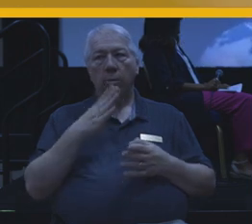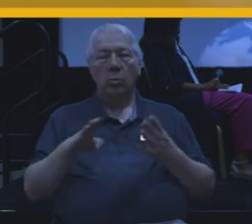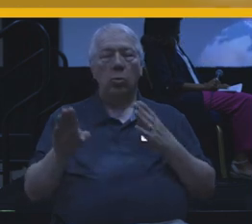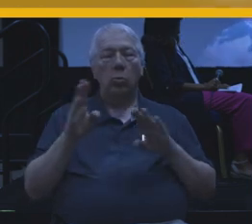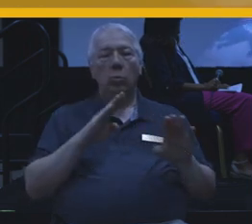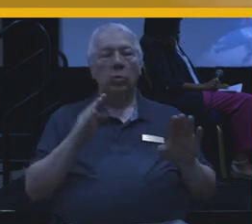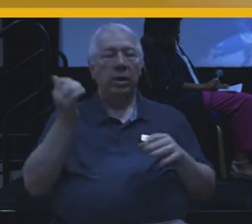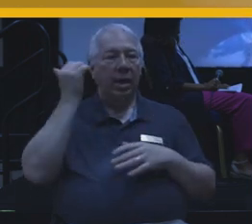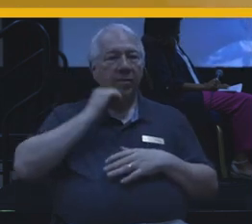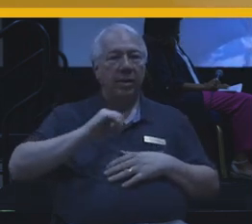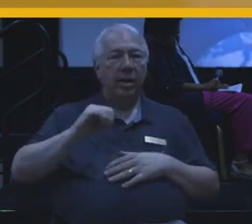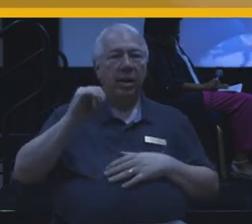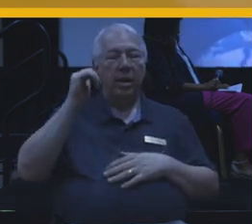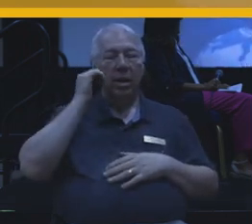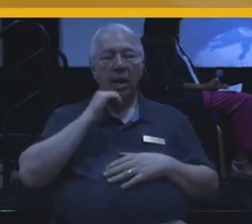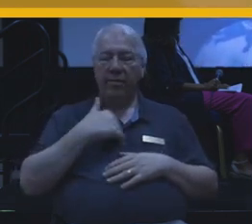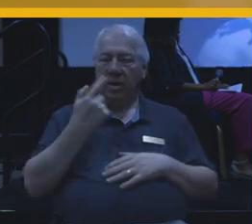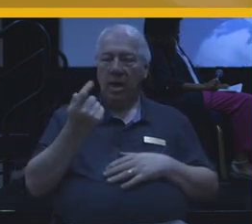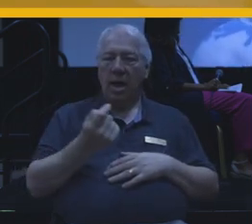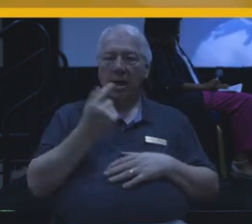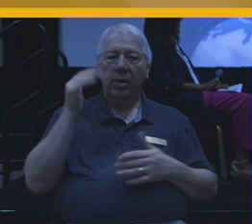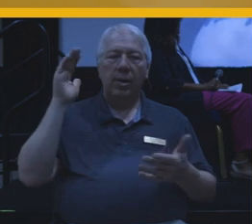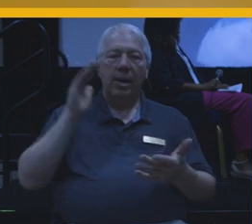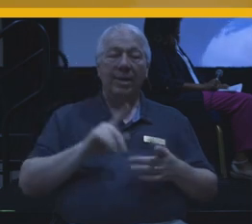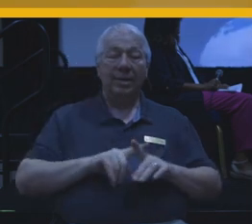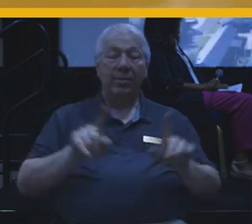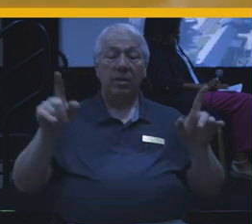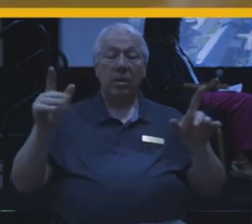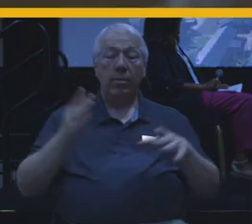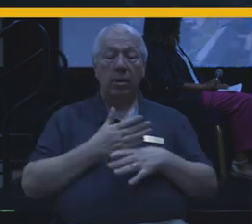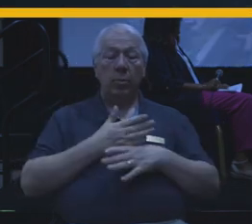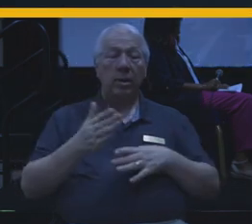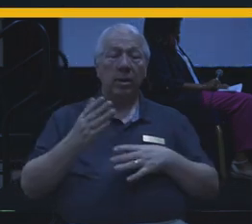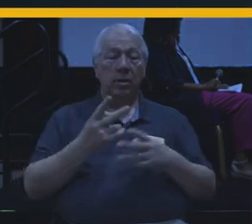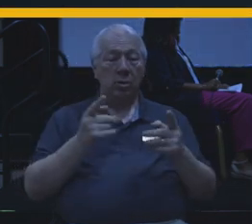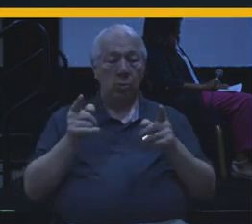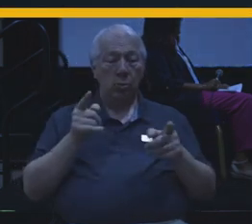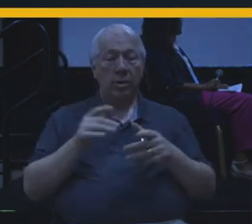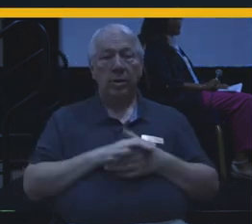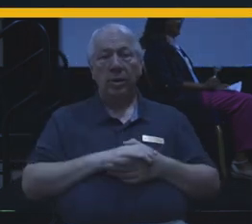And every day there's a little less difference between the two.